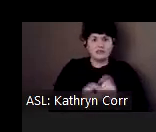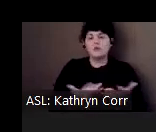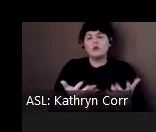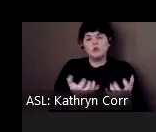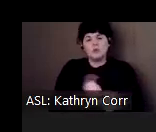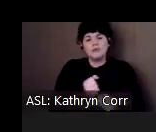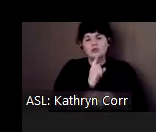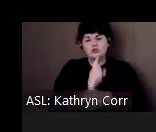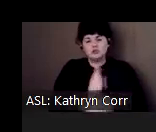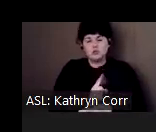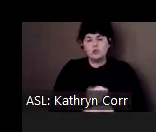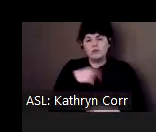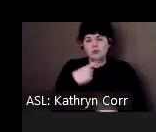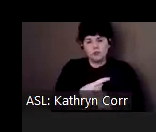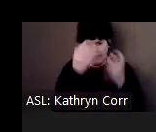is available.